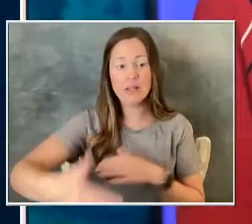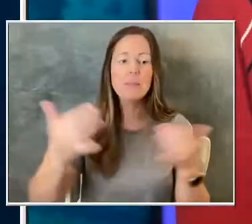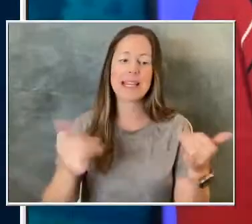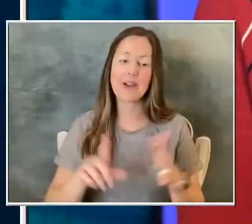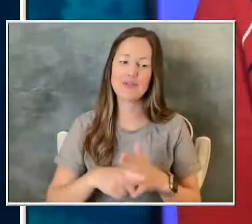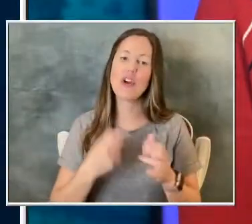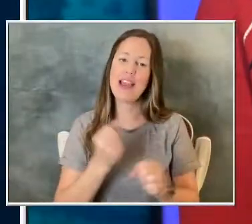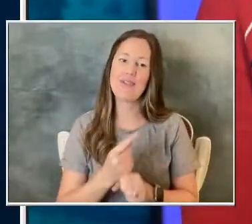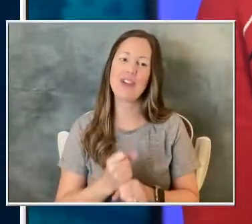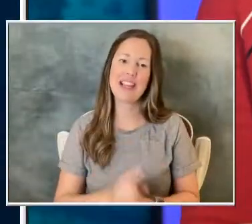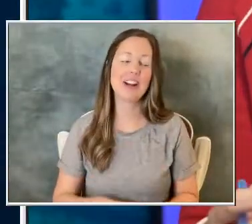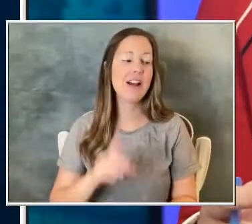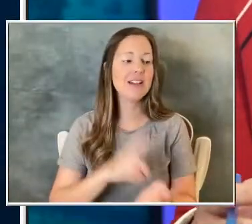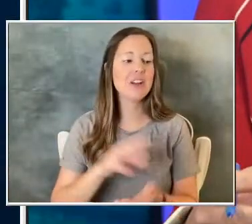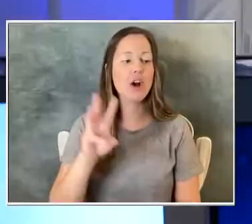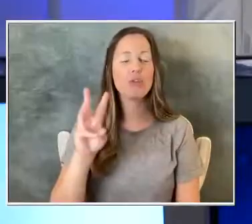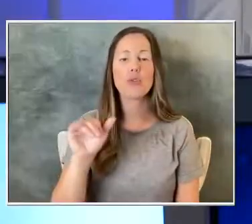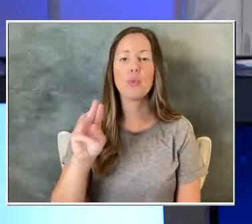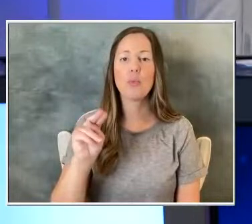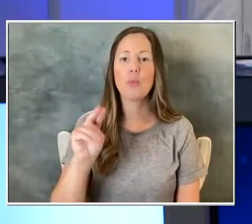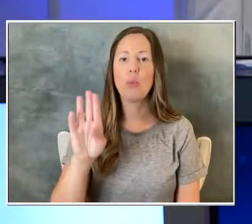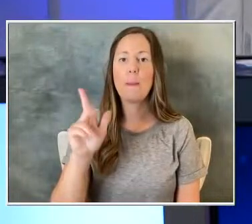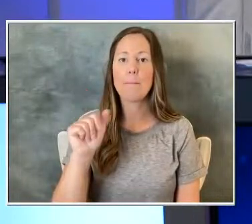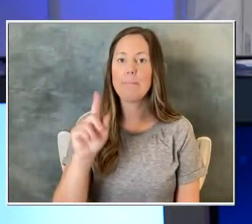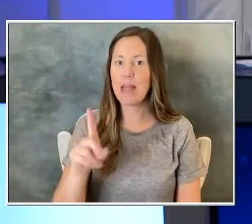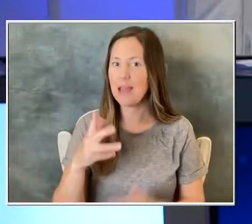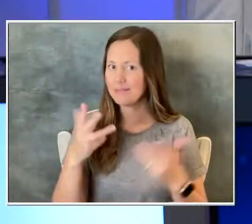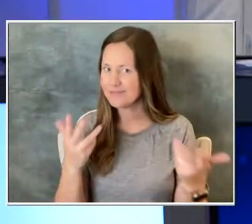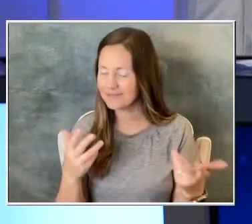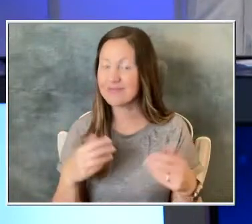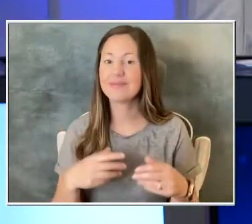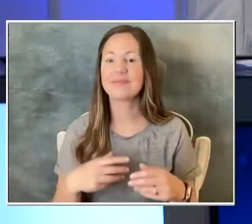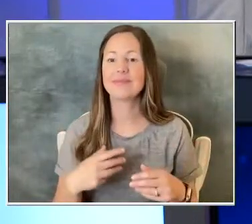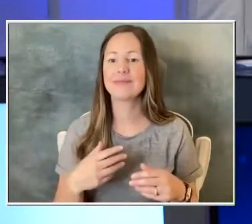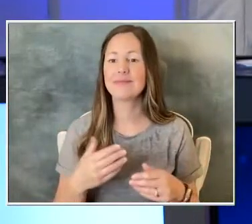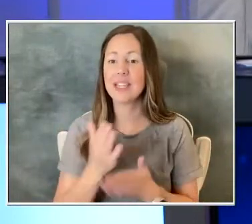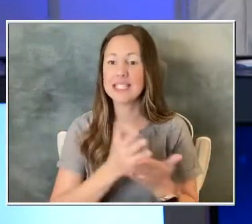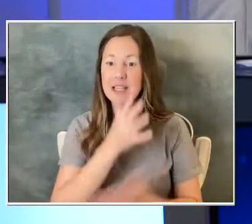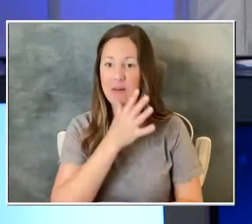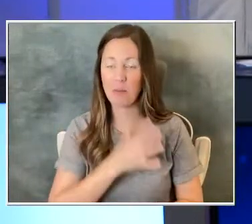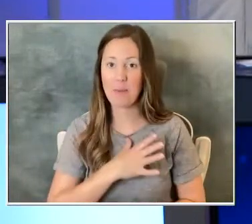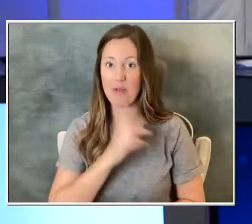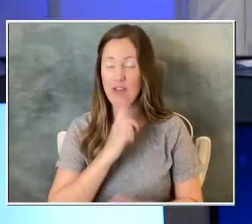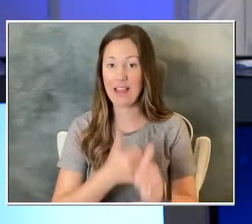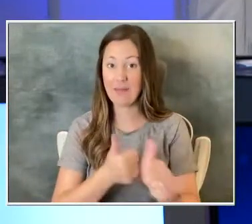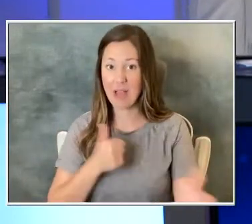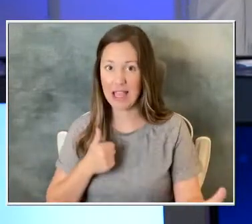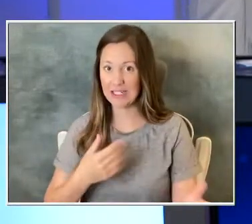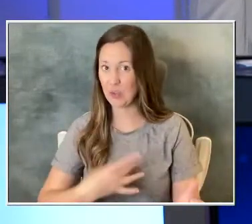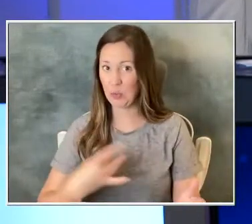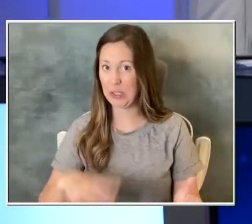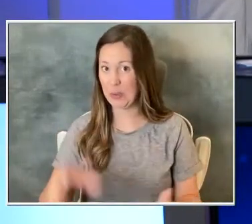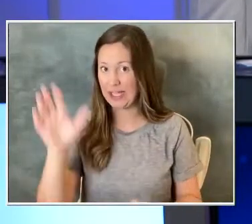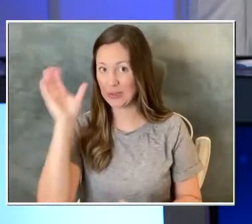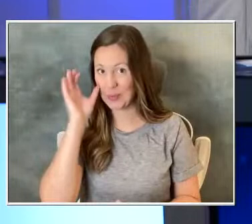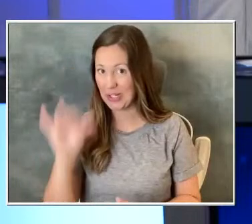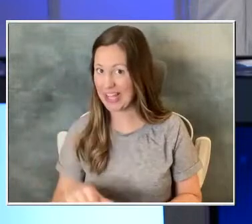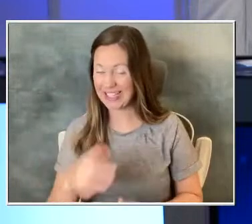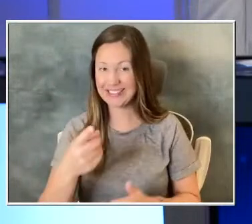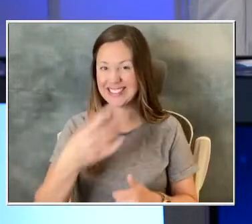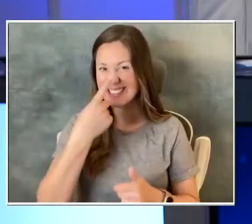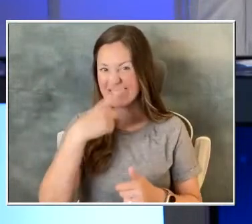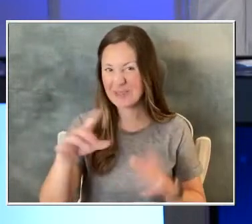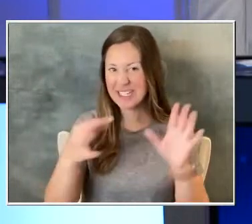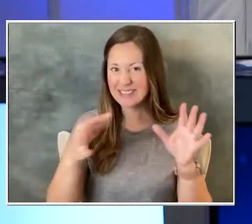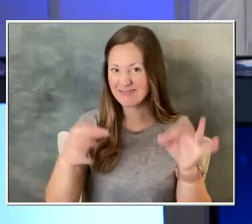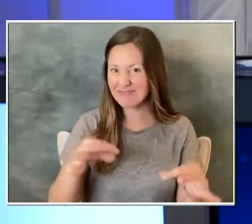Dr. Winblad, jump in on that because you have women that are lagging behind, and we don't like to hear that. So talk to us a little bit about the importance